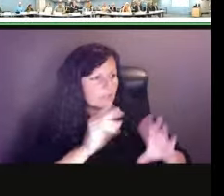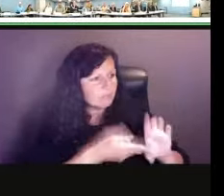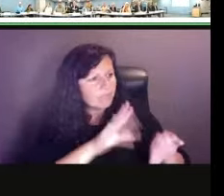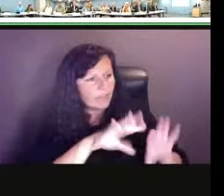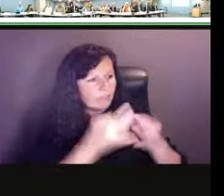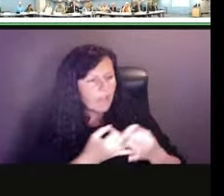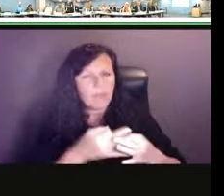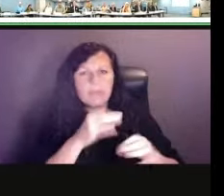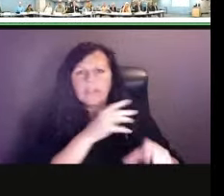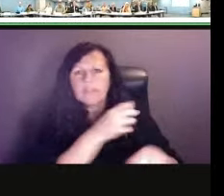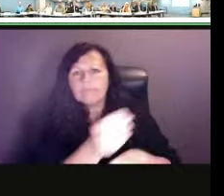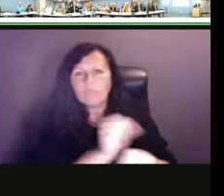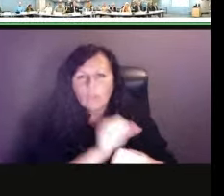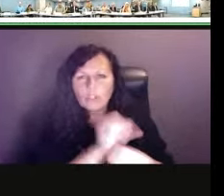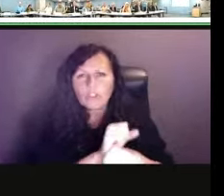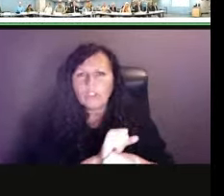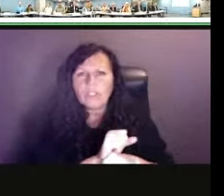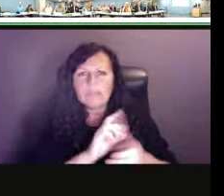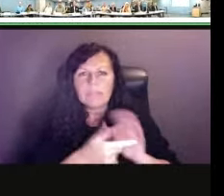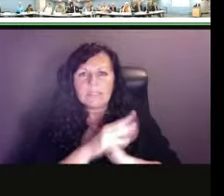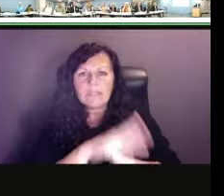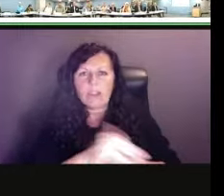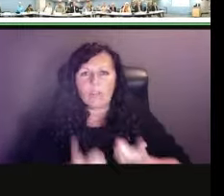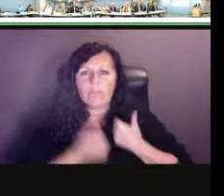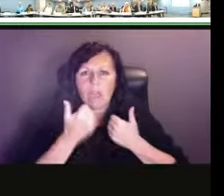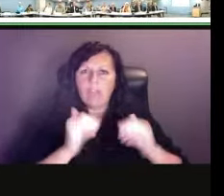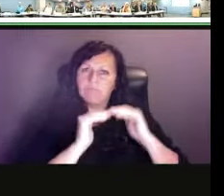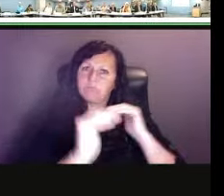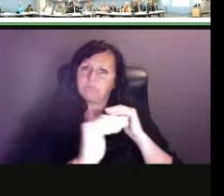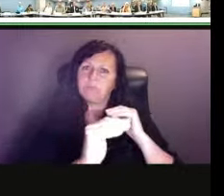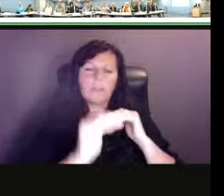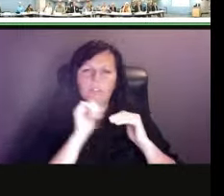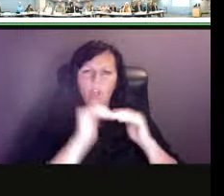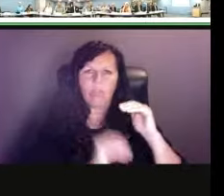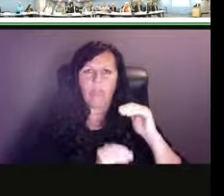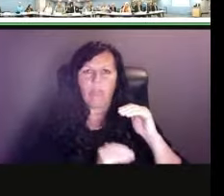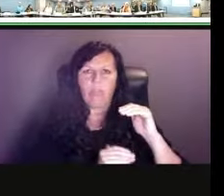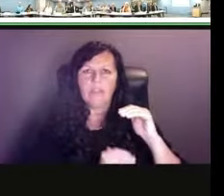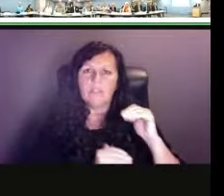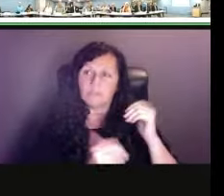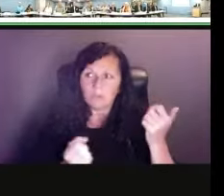know, diminished, if you will. So it's a pretty high bar.